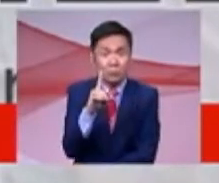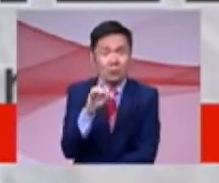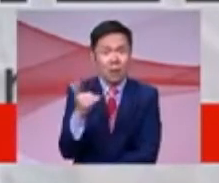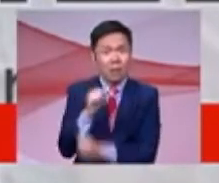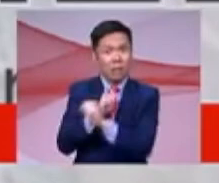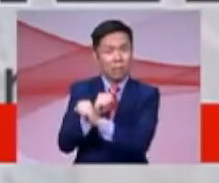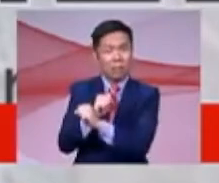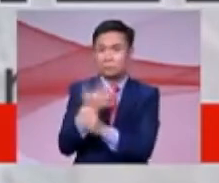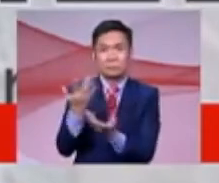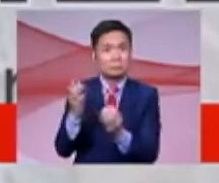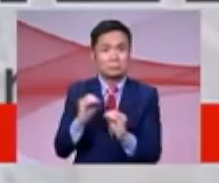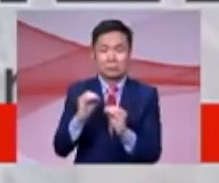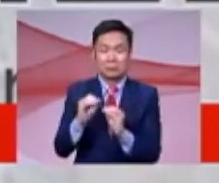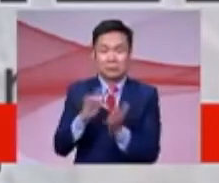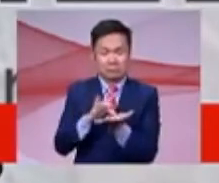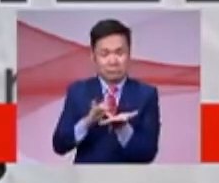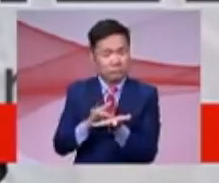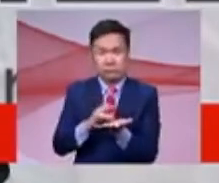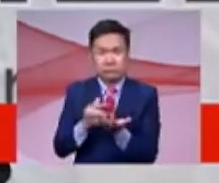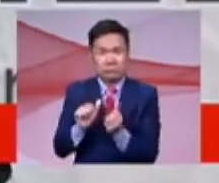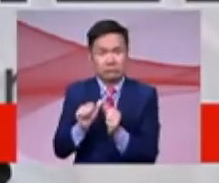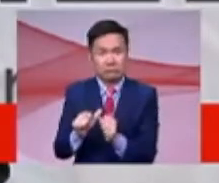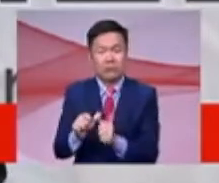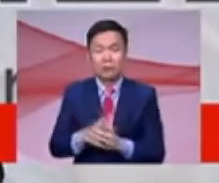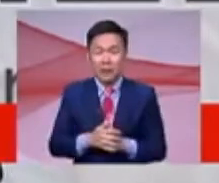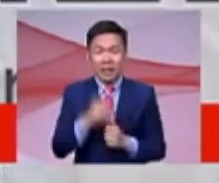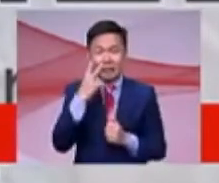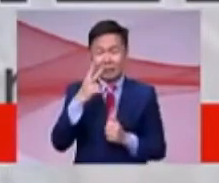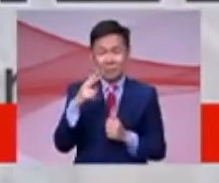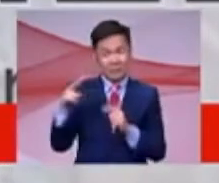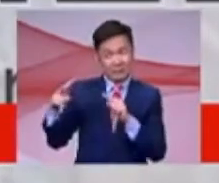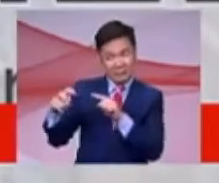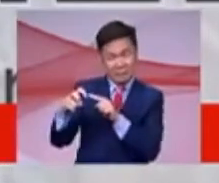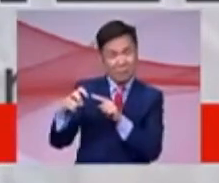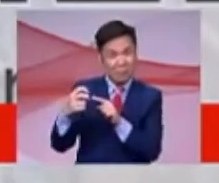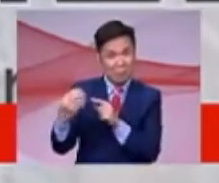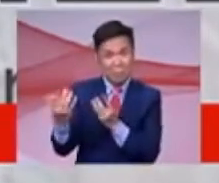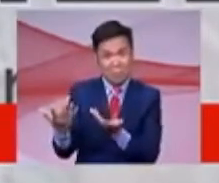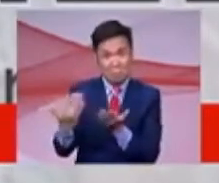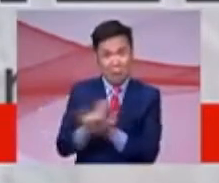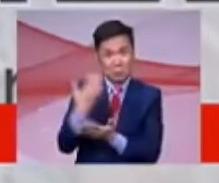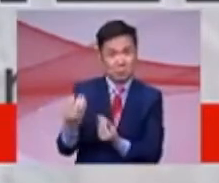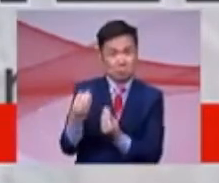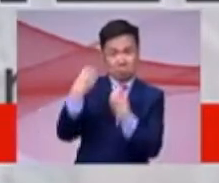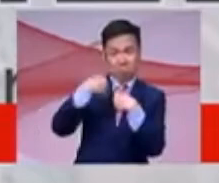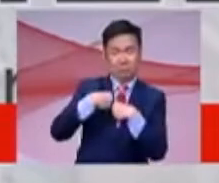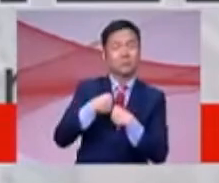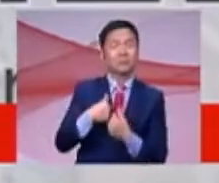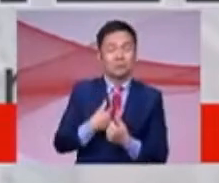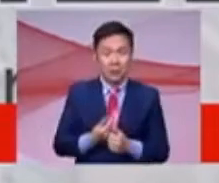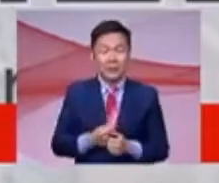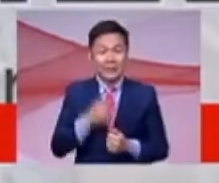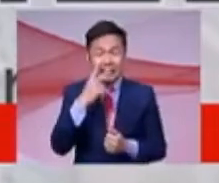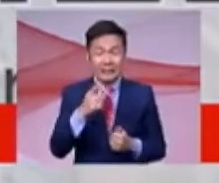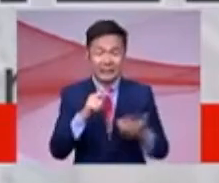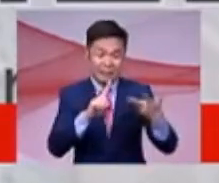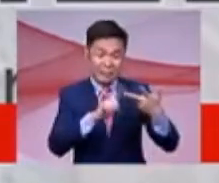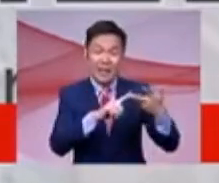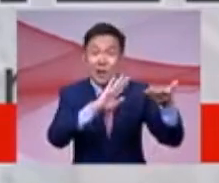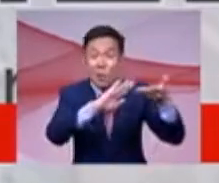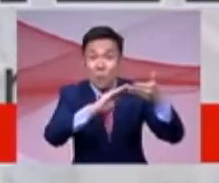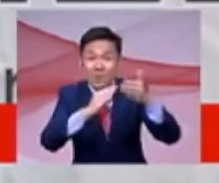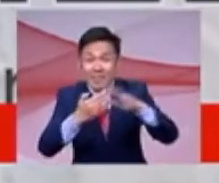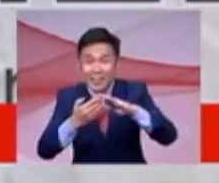the genomic study to prove whether there is actually a variant infection among them. Then, because of the community infection is